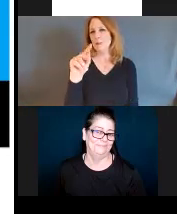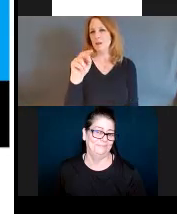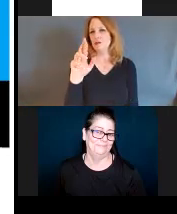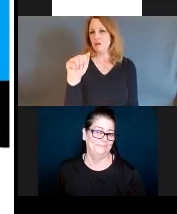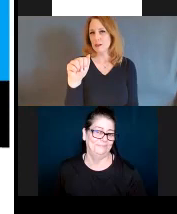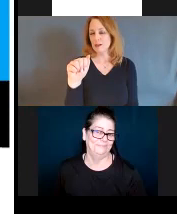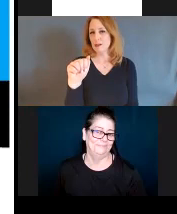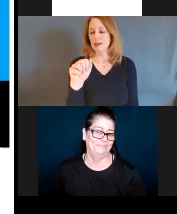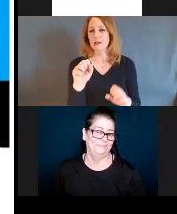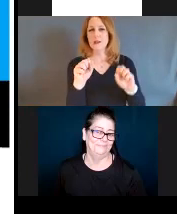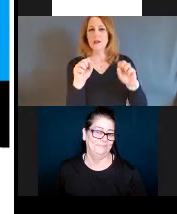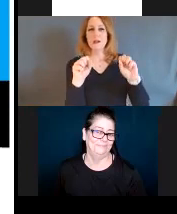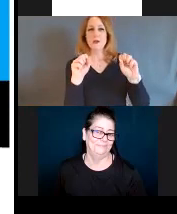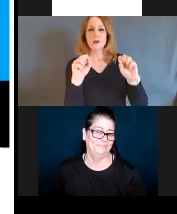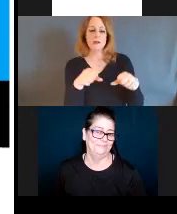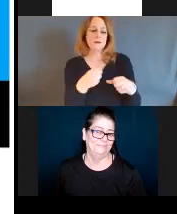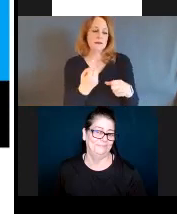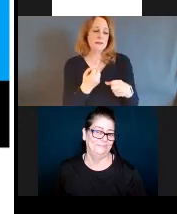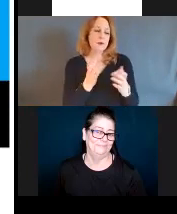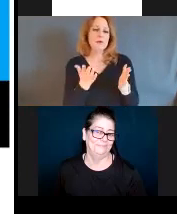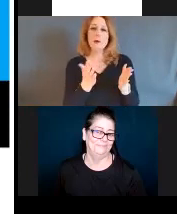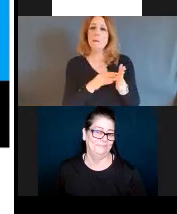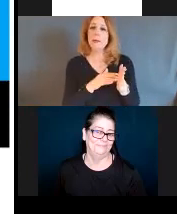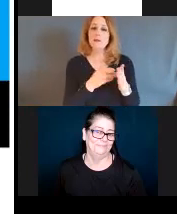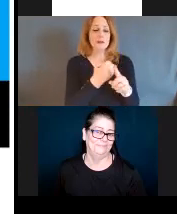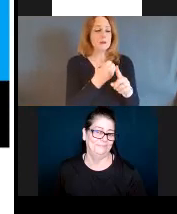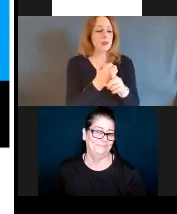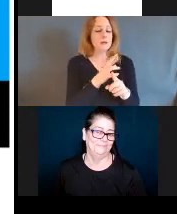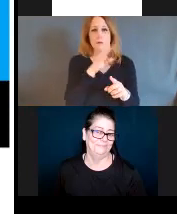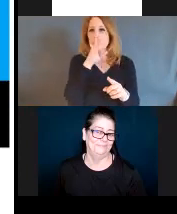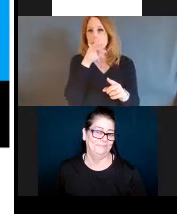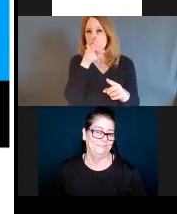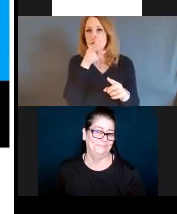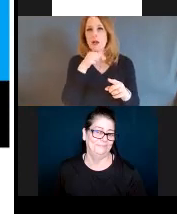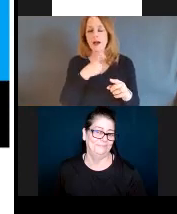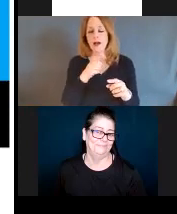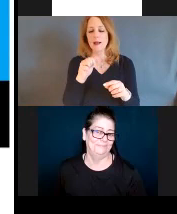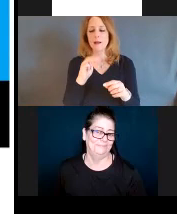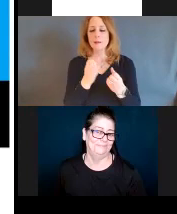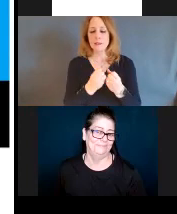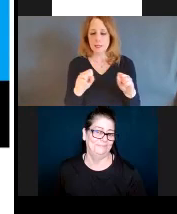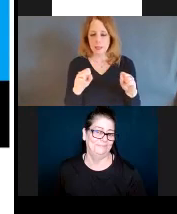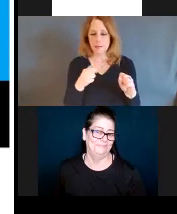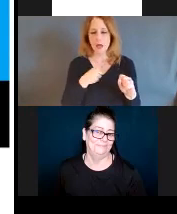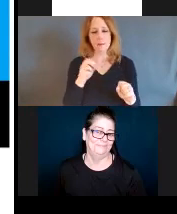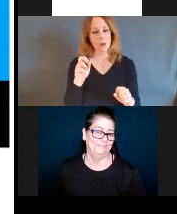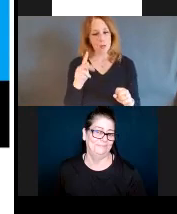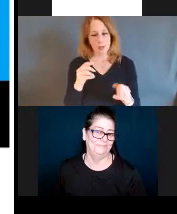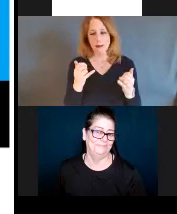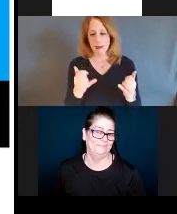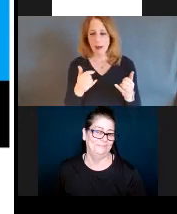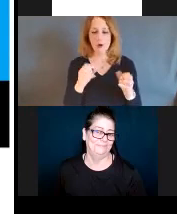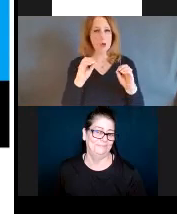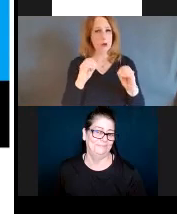So having someone repeat out loud or to themselves, I am safe, I'm okay now, no one can